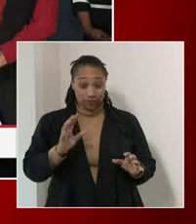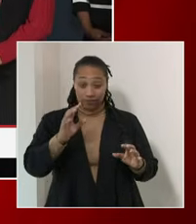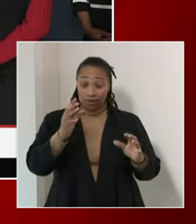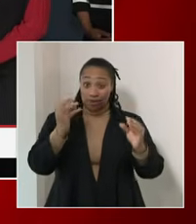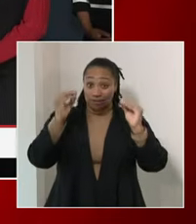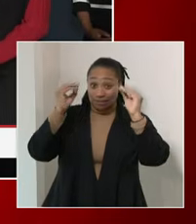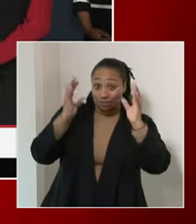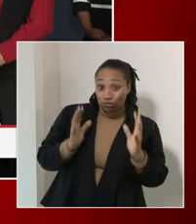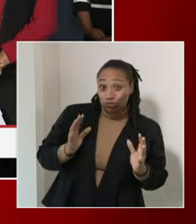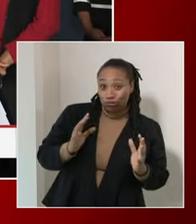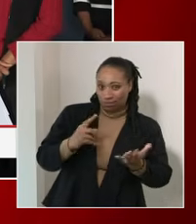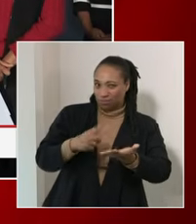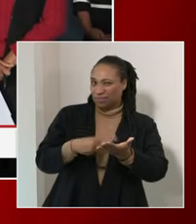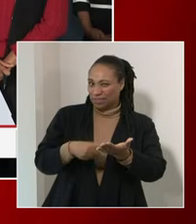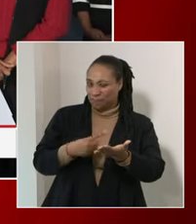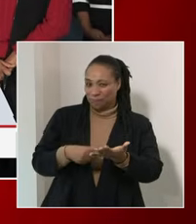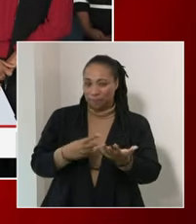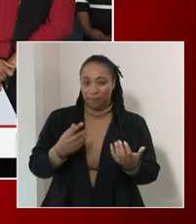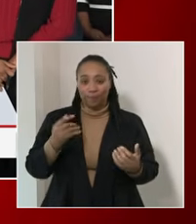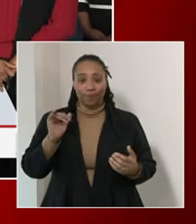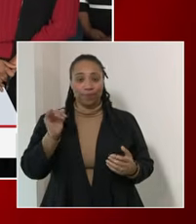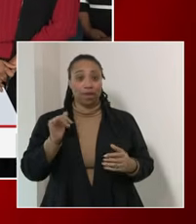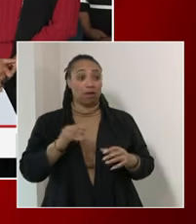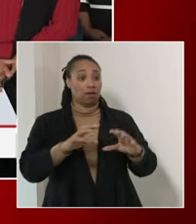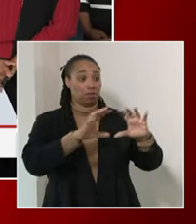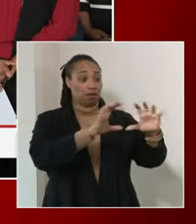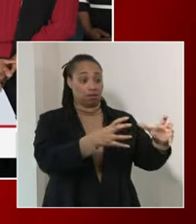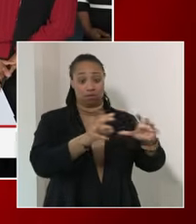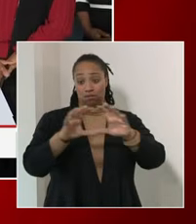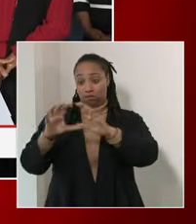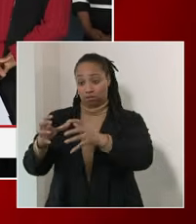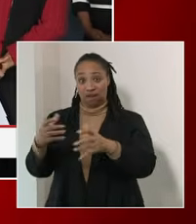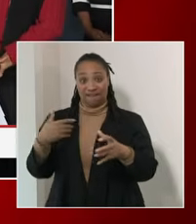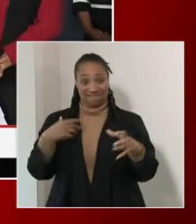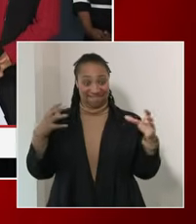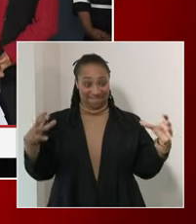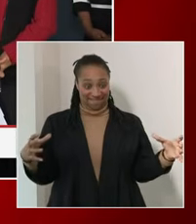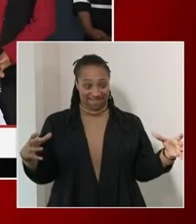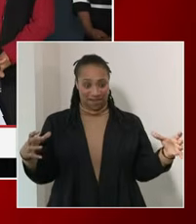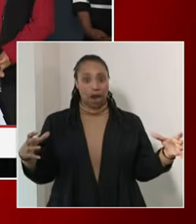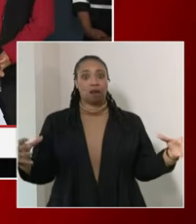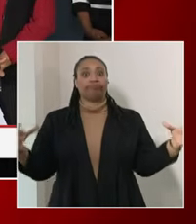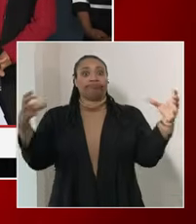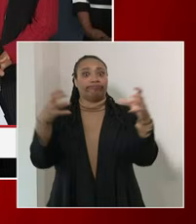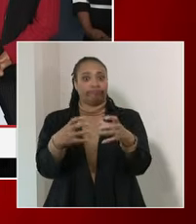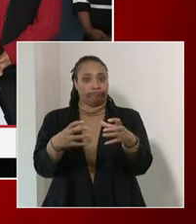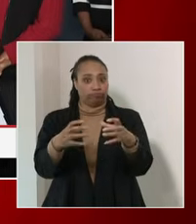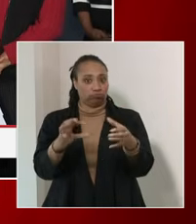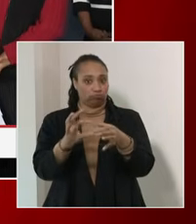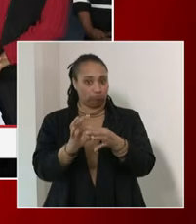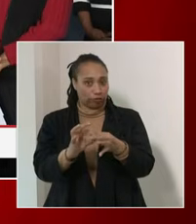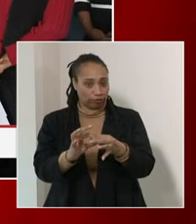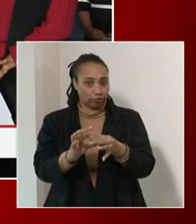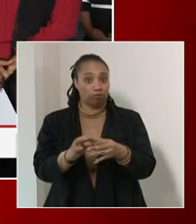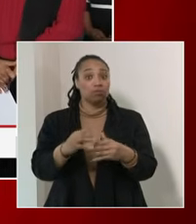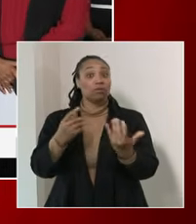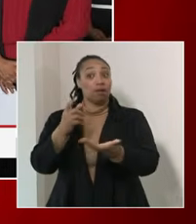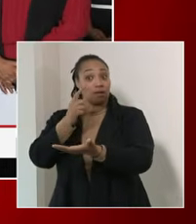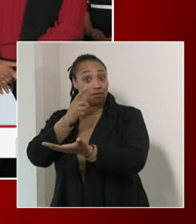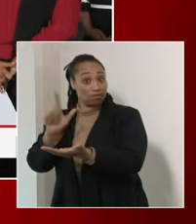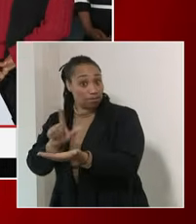combine classrooms, sometimes they'll move to larger spaces like libraries and cafeterias to facilitate learning. So